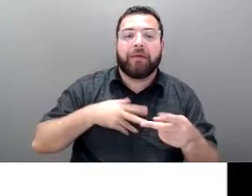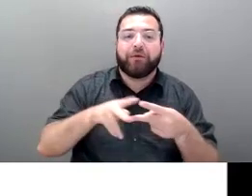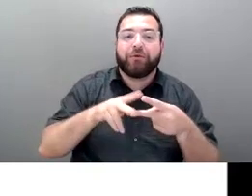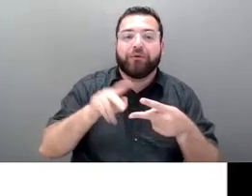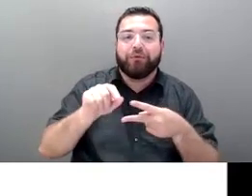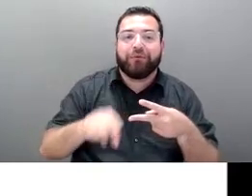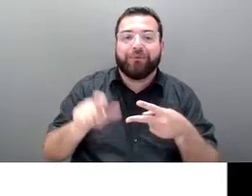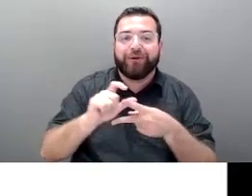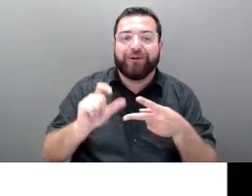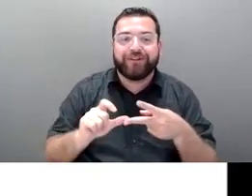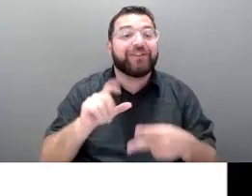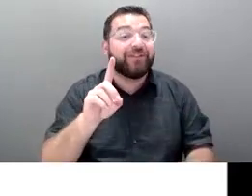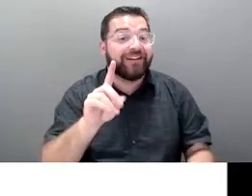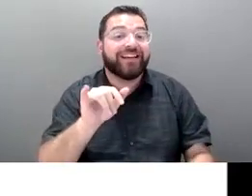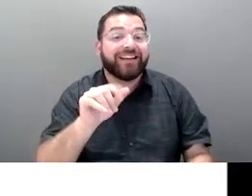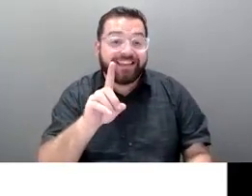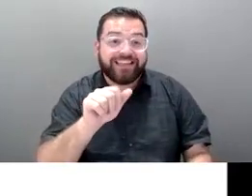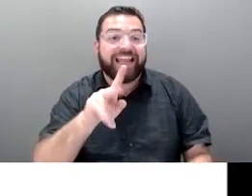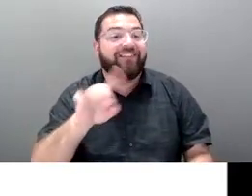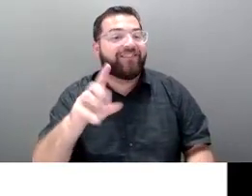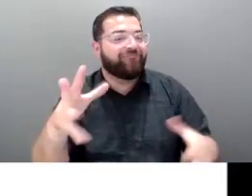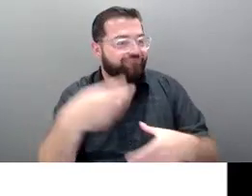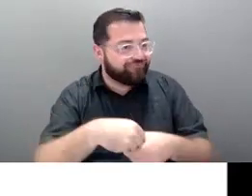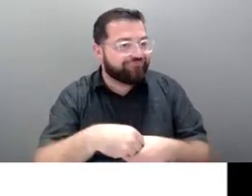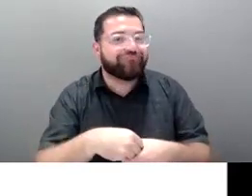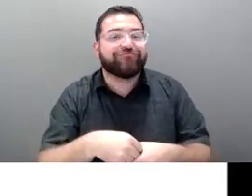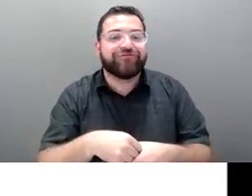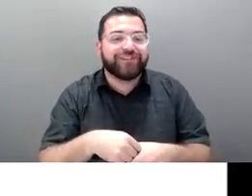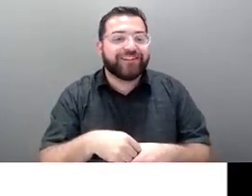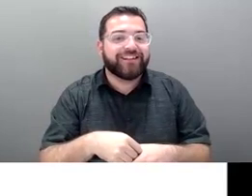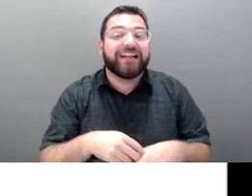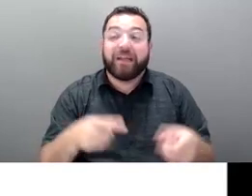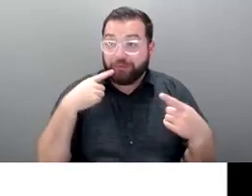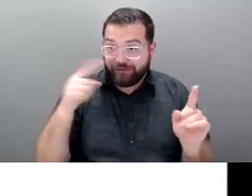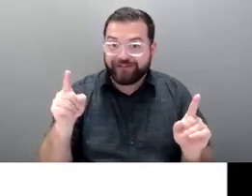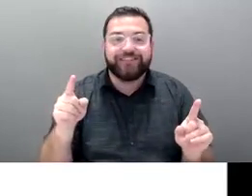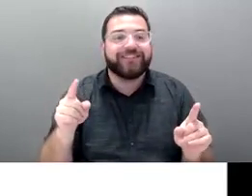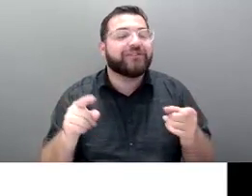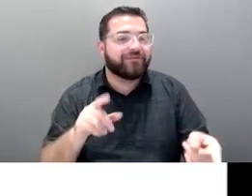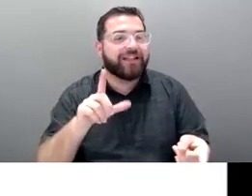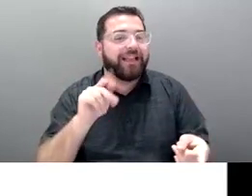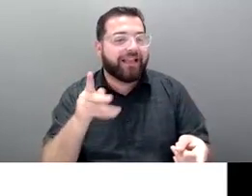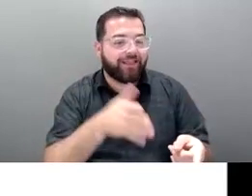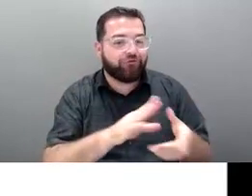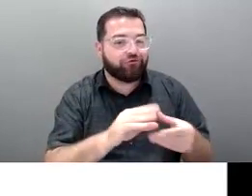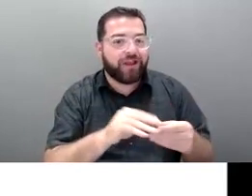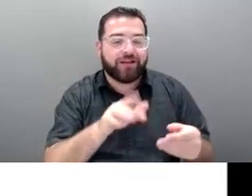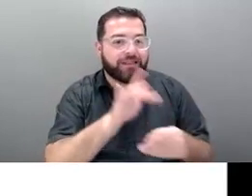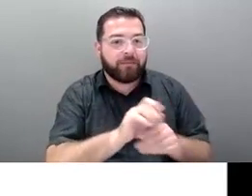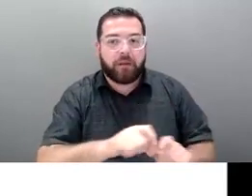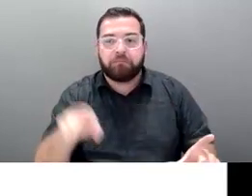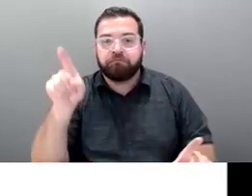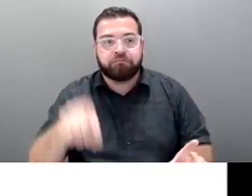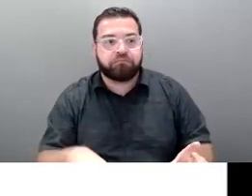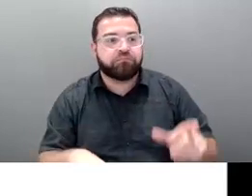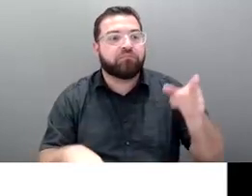Okay, so David is in. Oh, Yeah, and it's working. And there's a link in the chat that'll take you right to it too. yeah, I